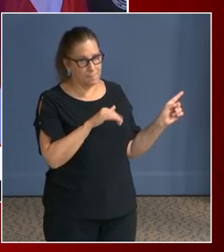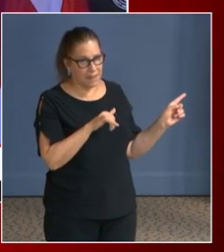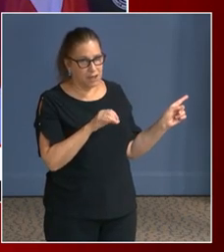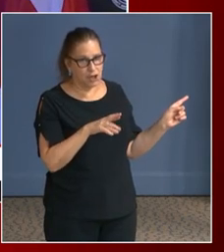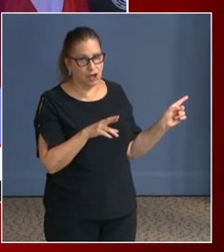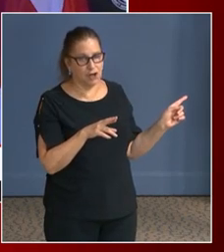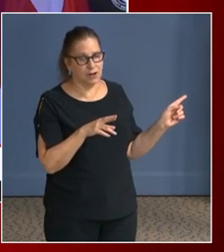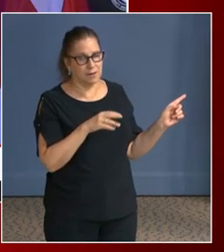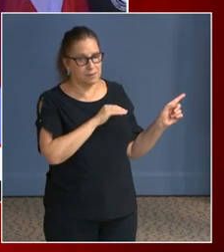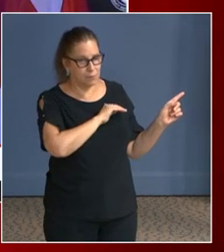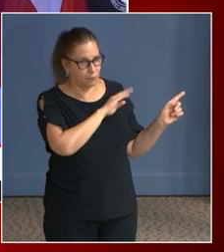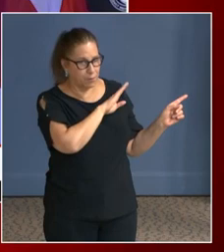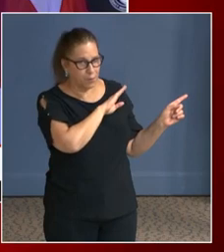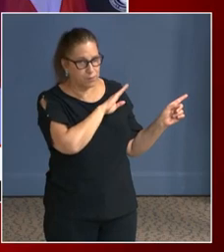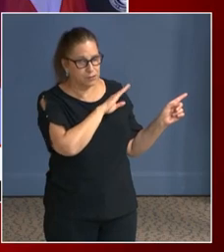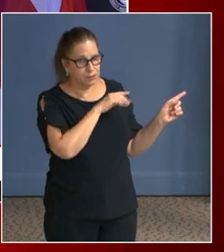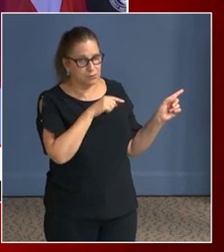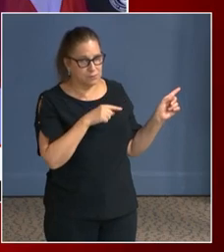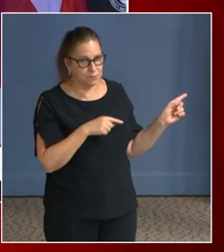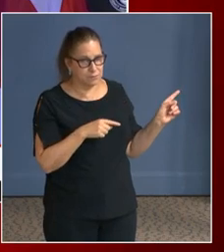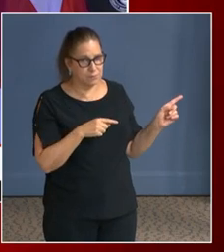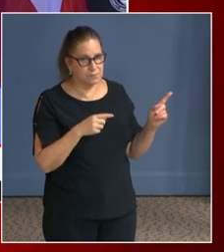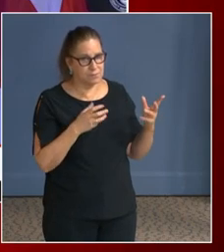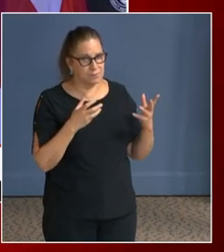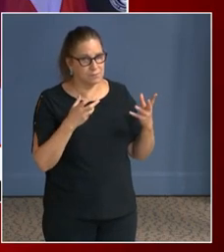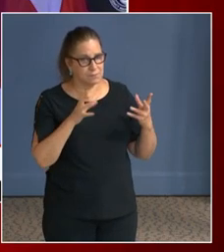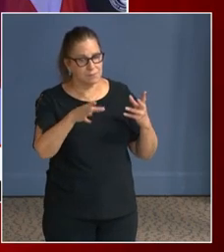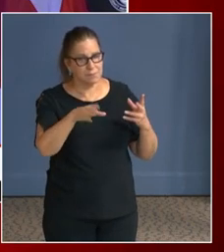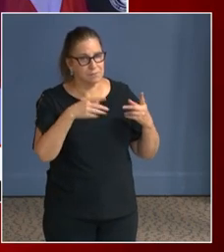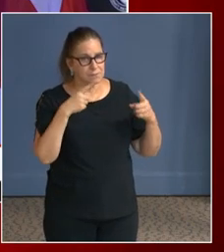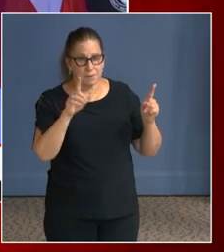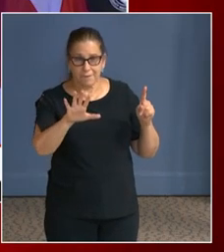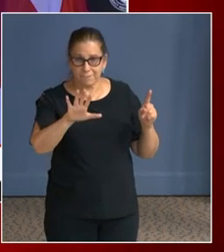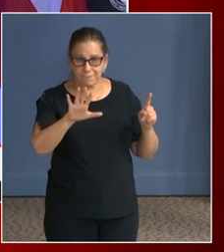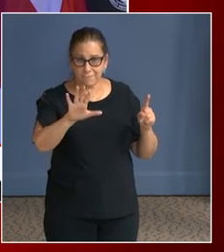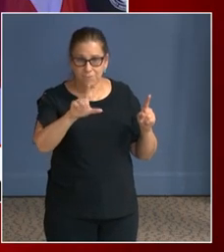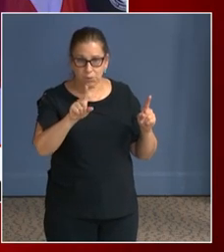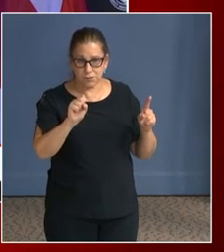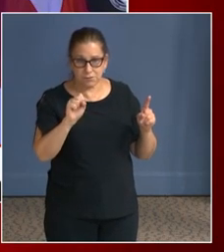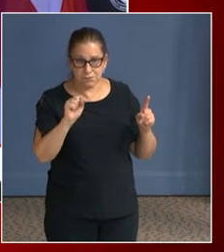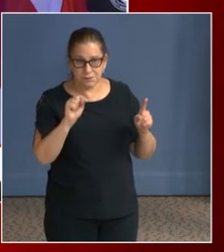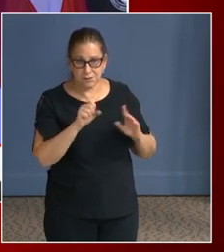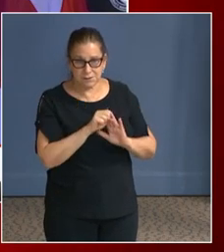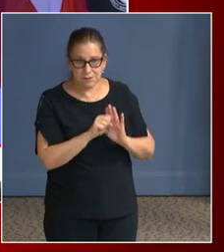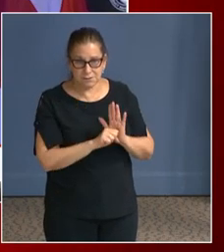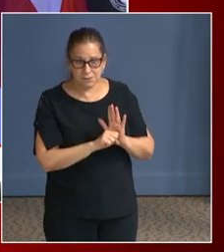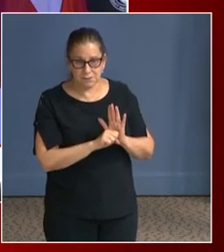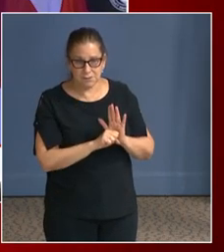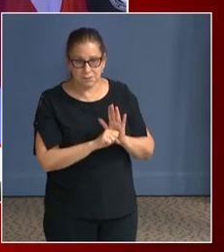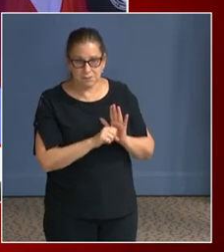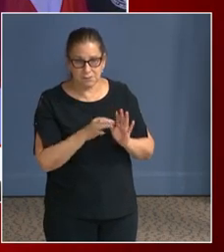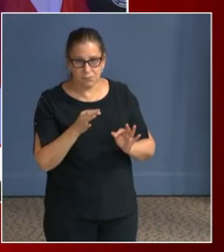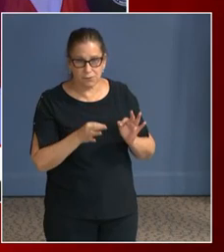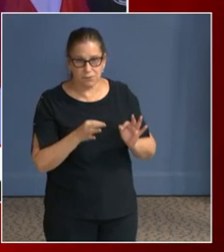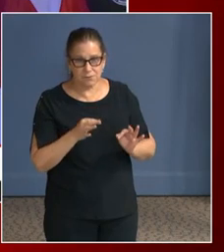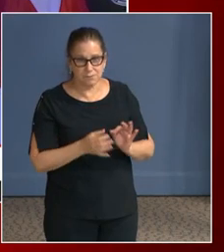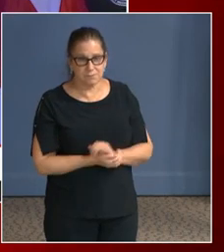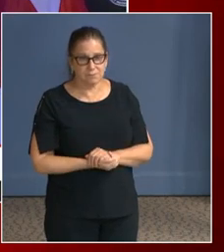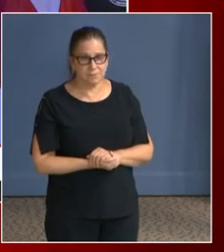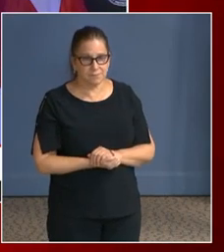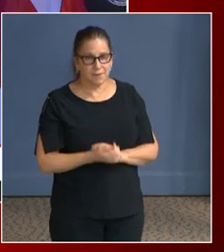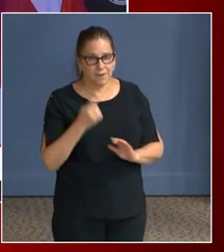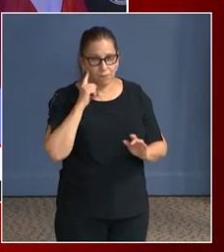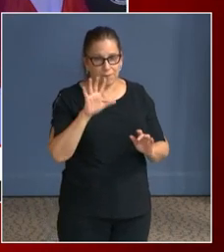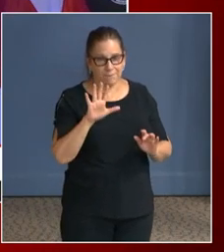D.C. You prevailed in that situation. Actually, the action was against the district, and so the district